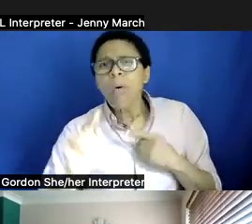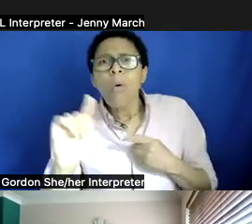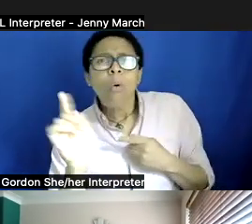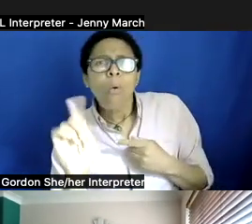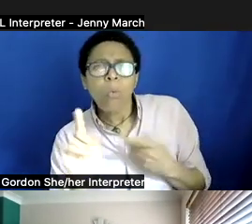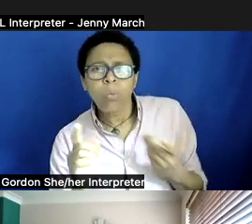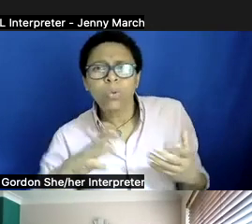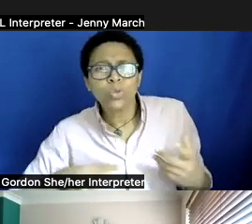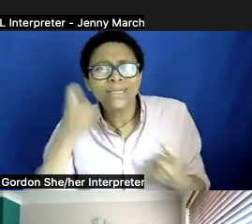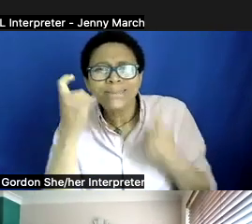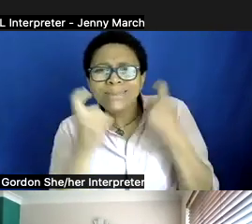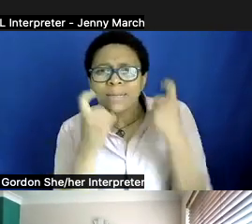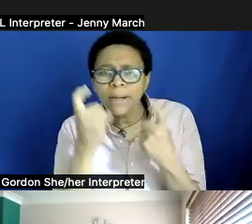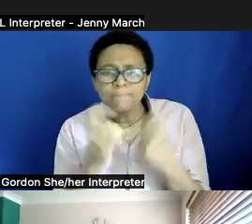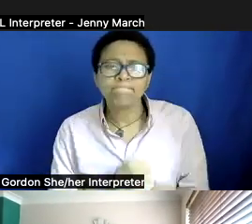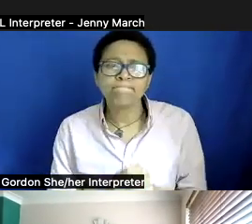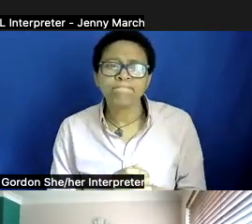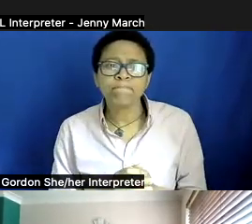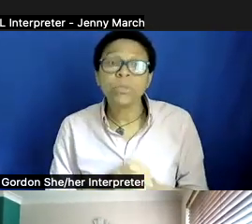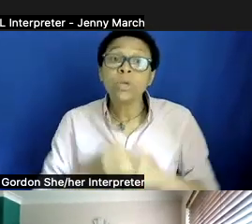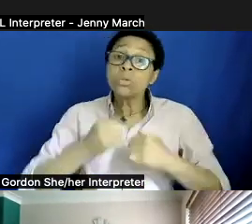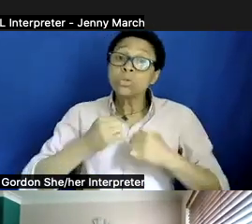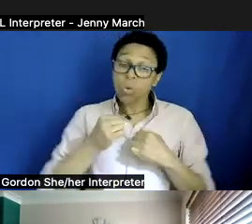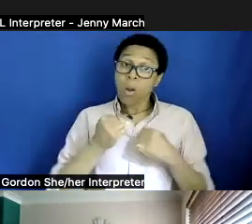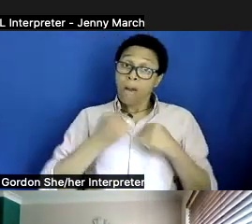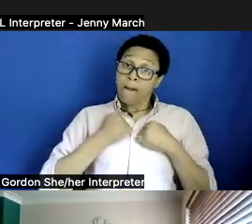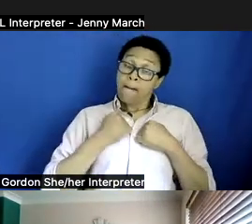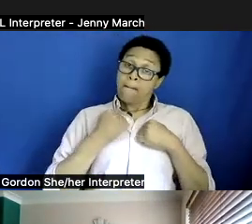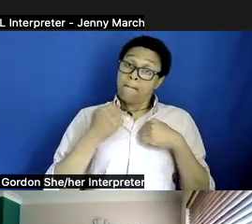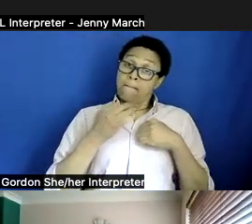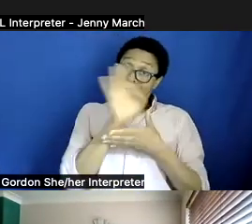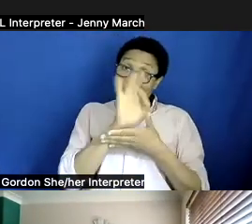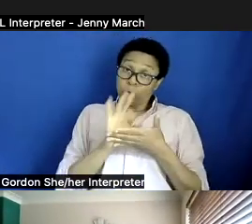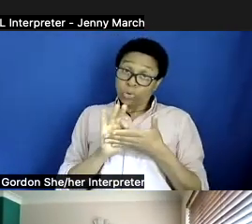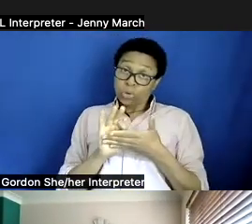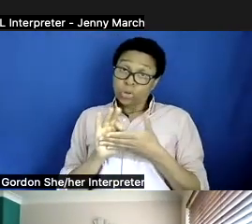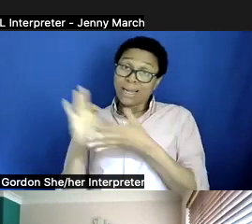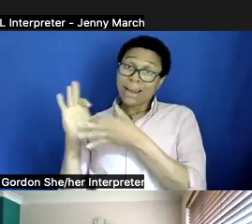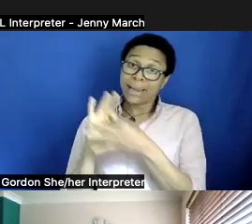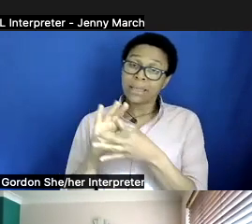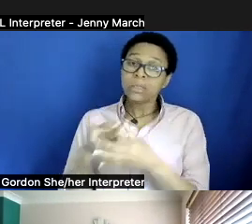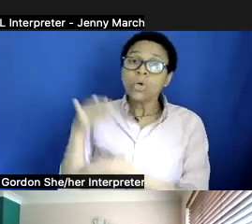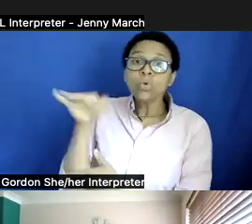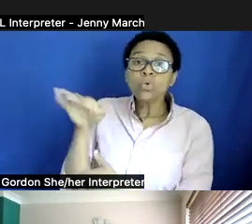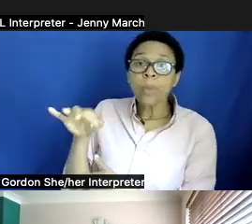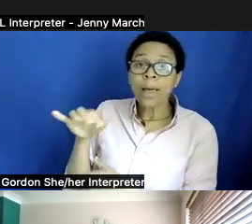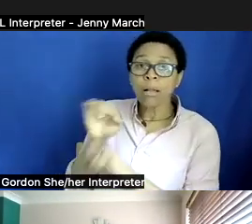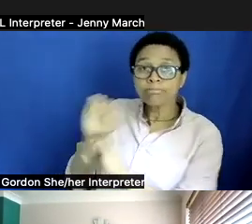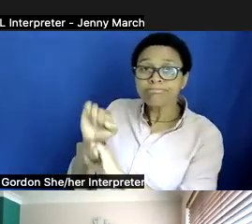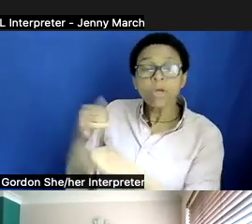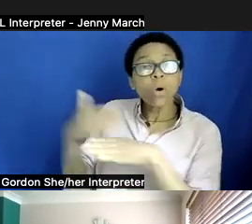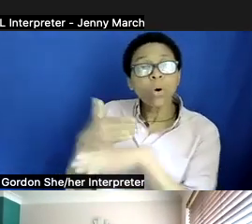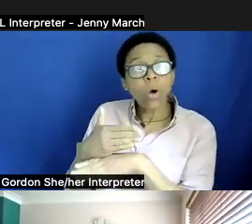So this is my doodles from Belle's work, and there was a lot there around the texture. I quite